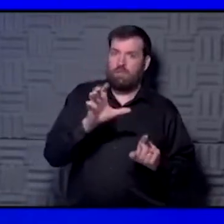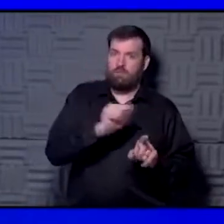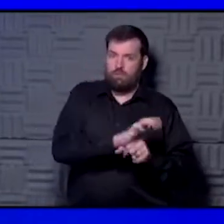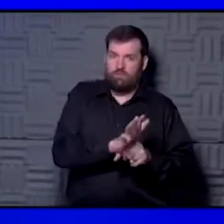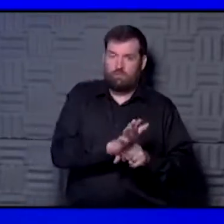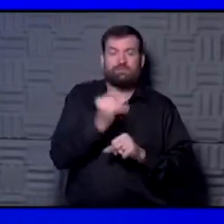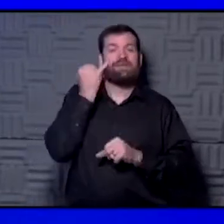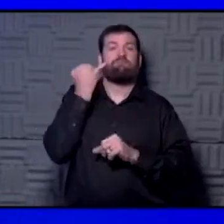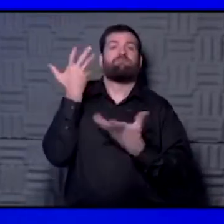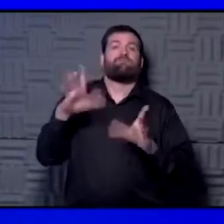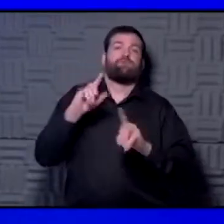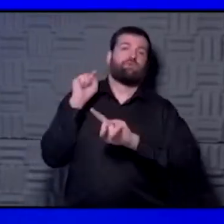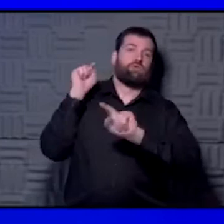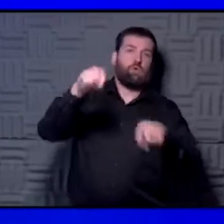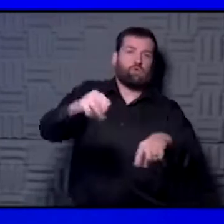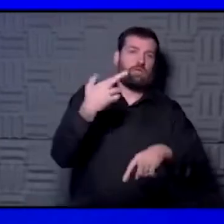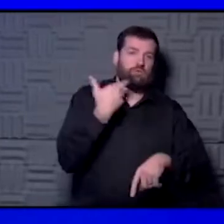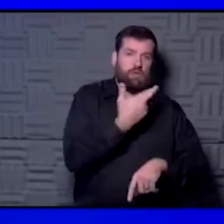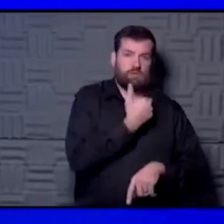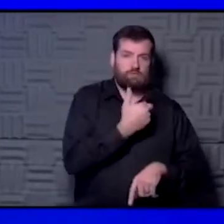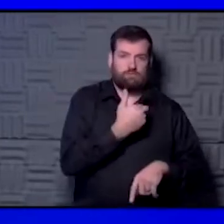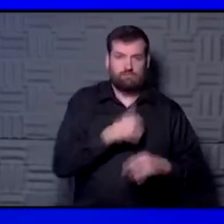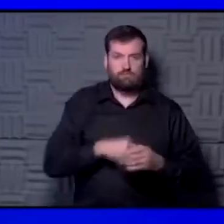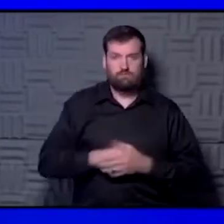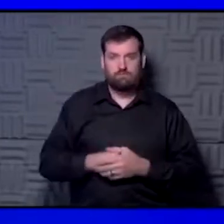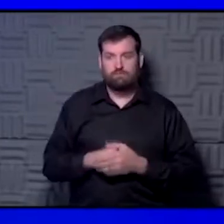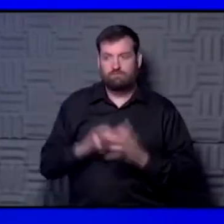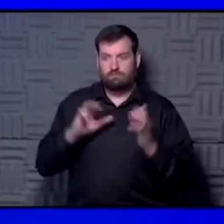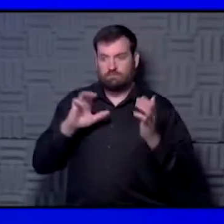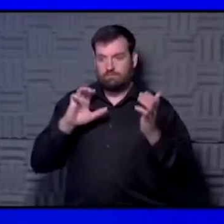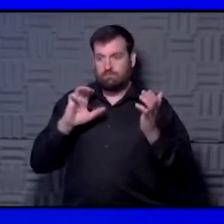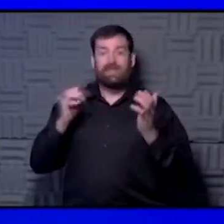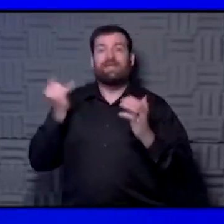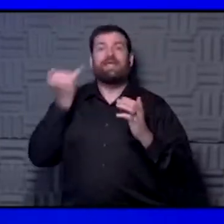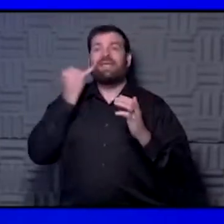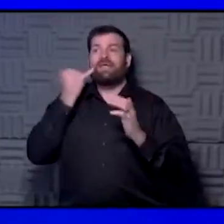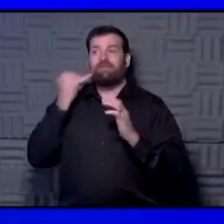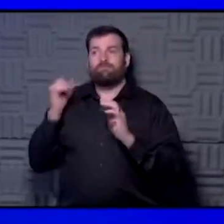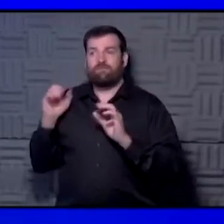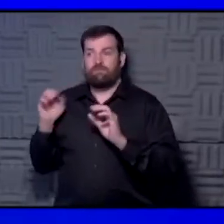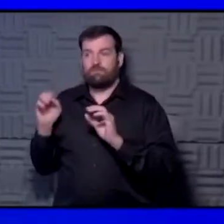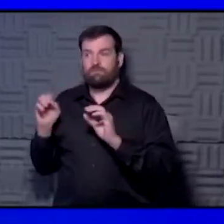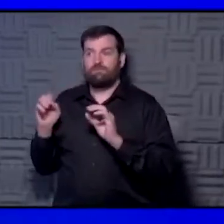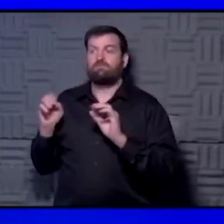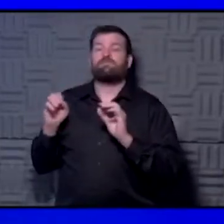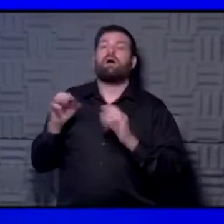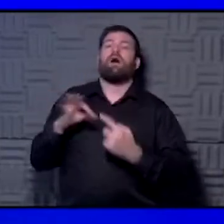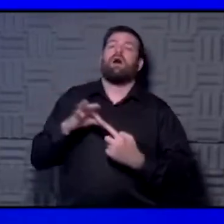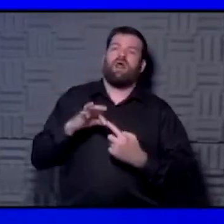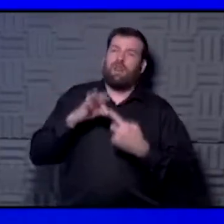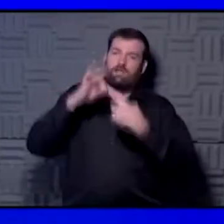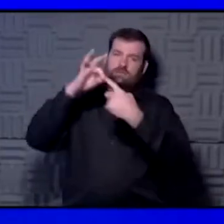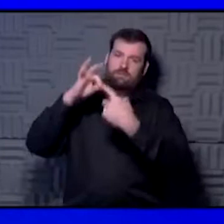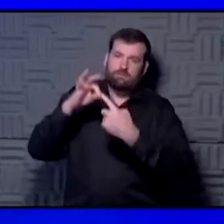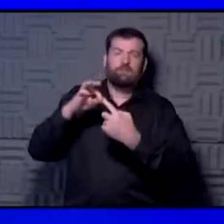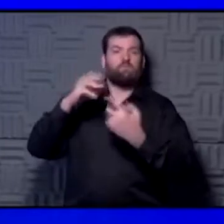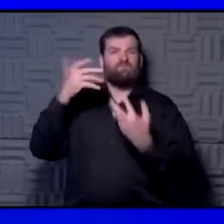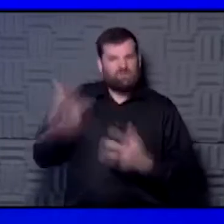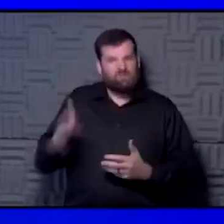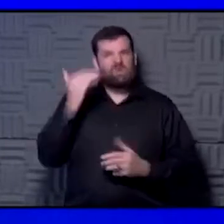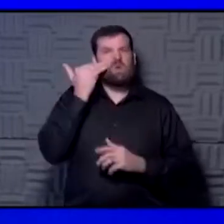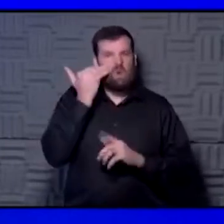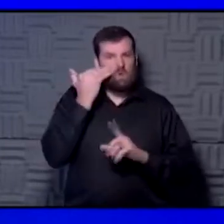to restaurants compared to other people who they looked at who, if you weren't otherwise a contact of a known